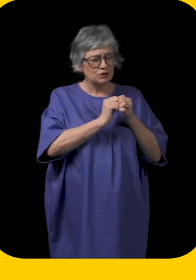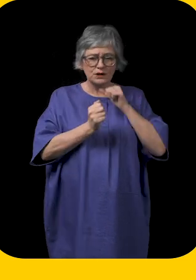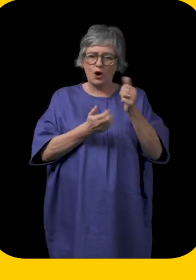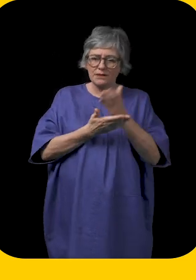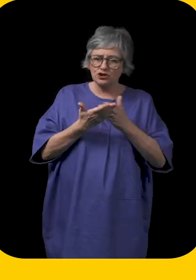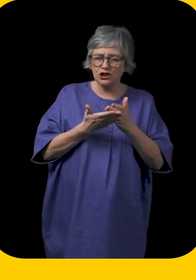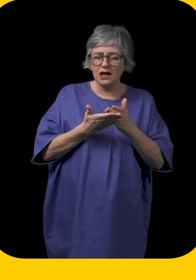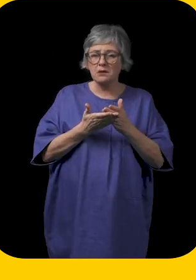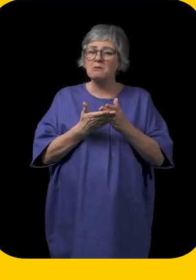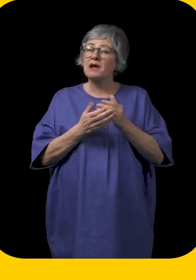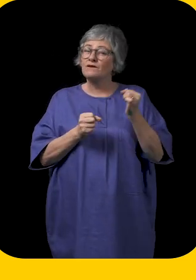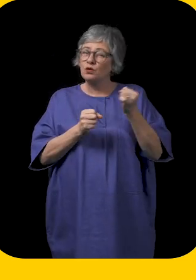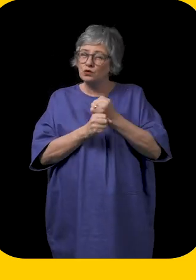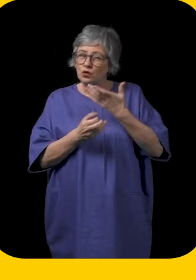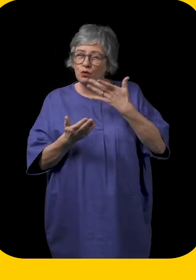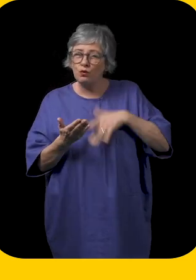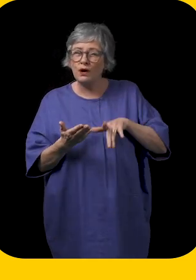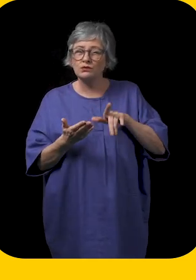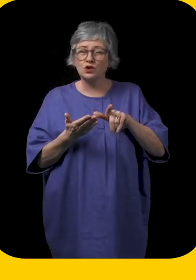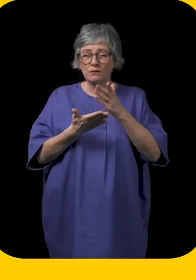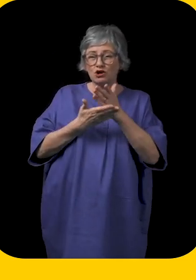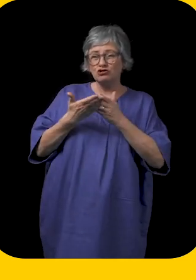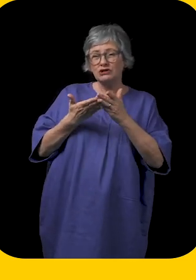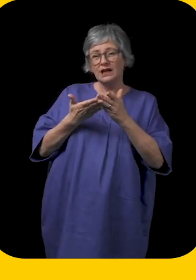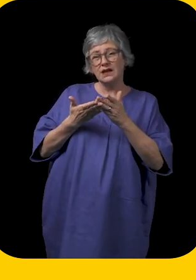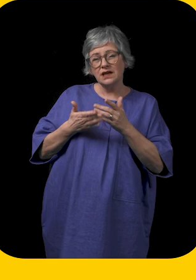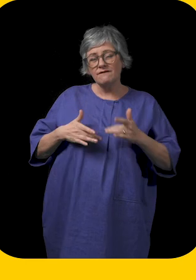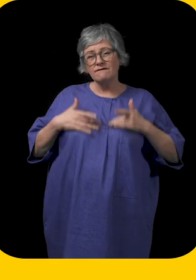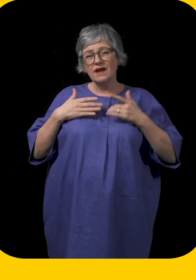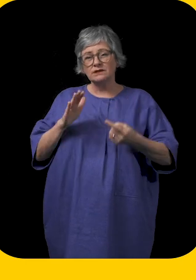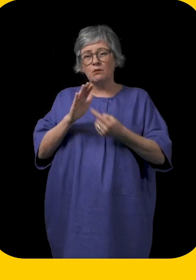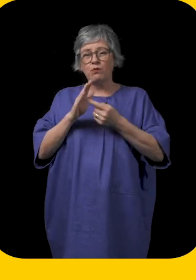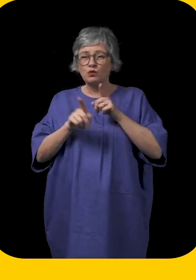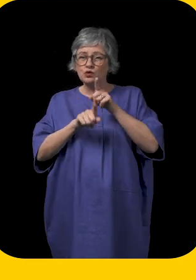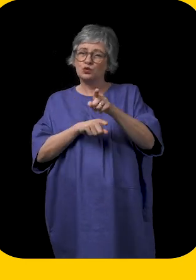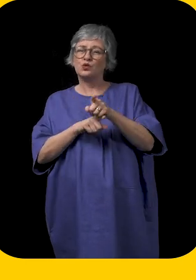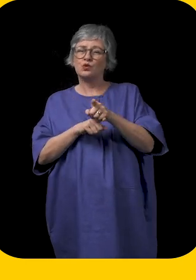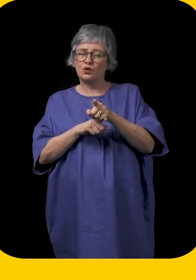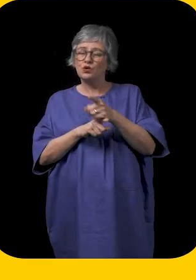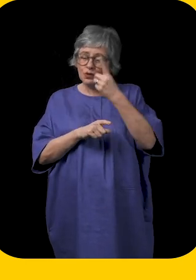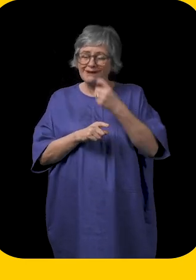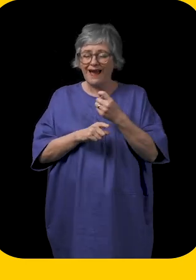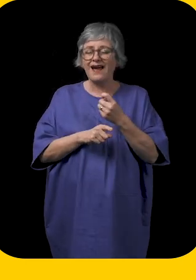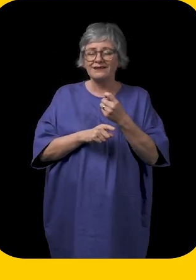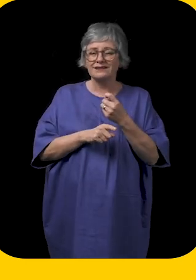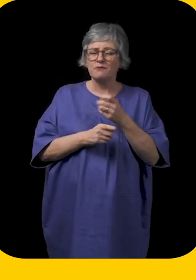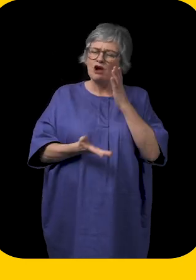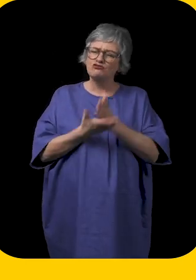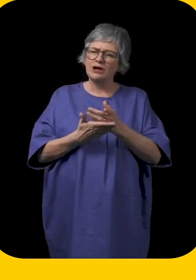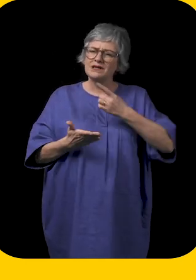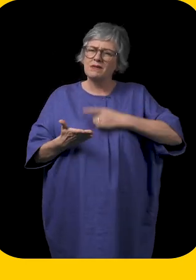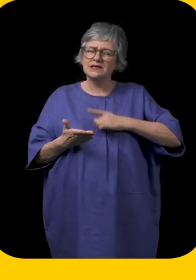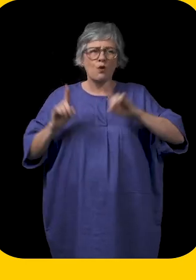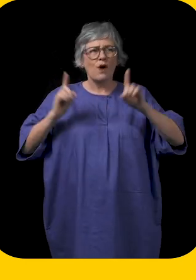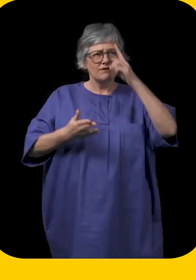shared. But if you do want to, because it means something to you to share that, because sharing that feels important to you, then you can as well.